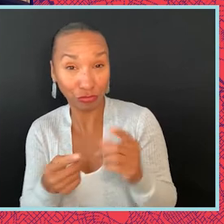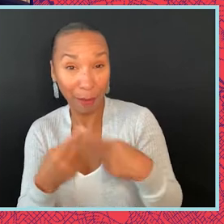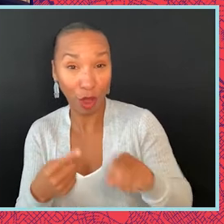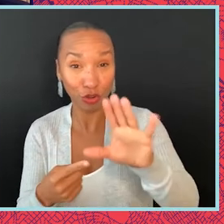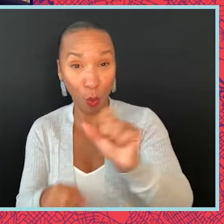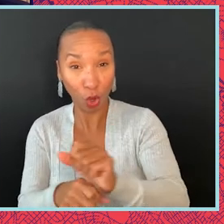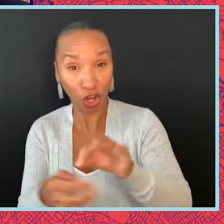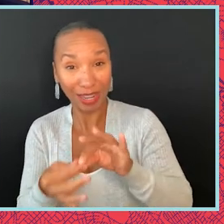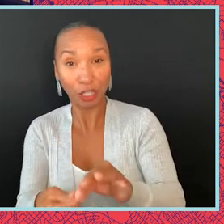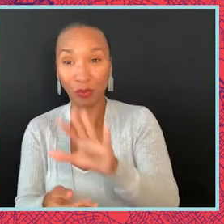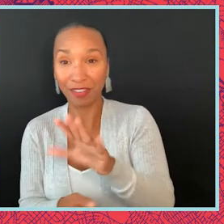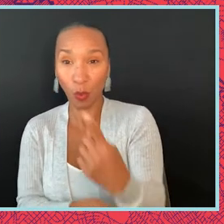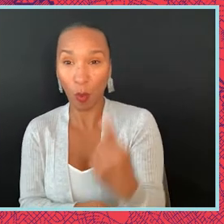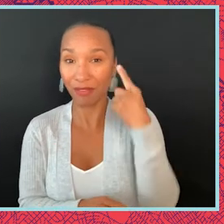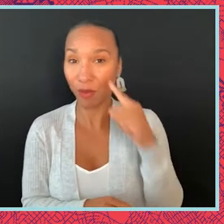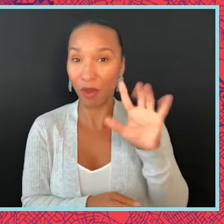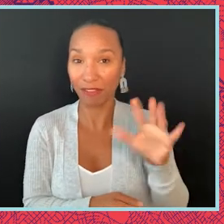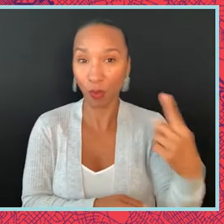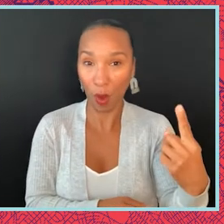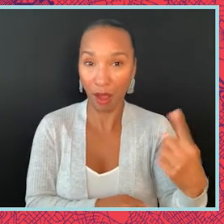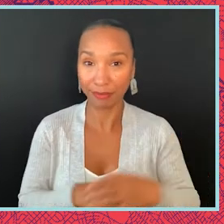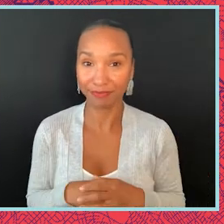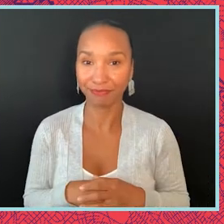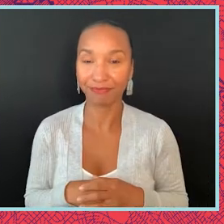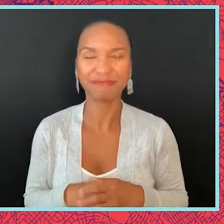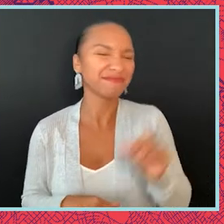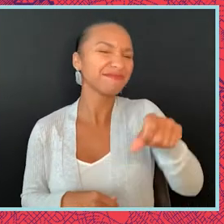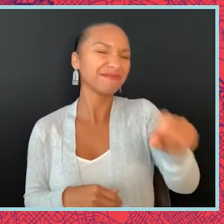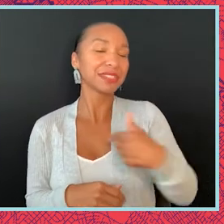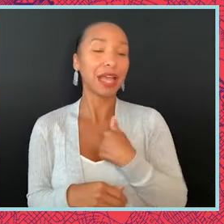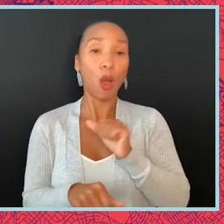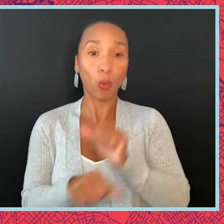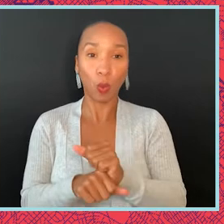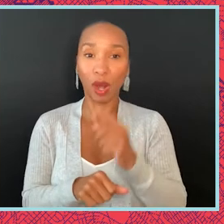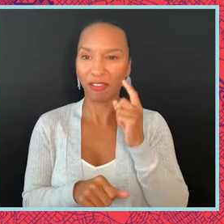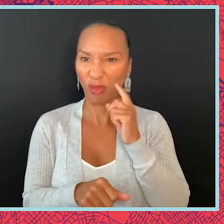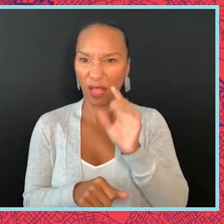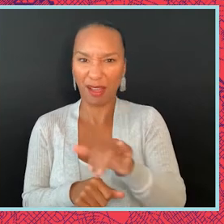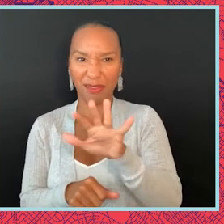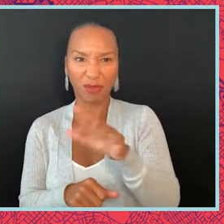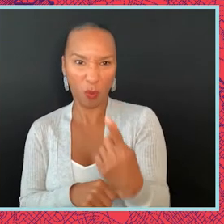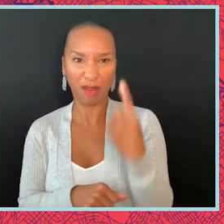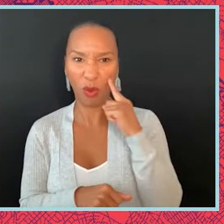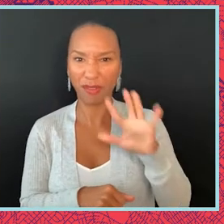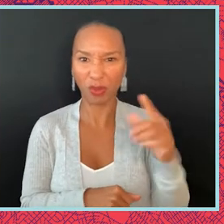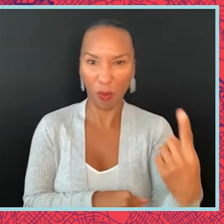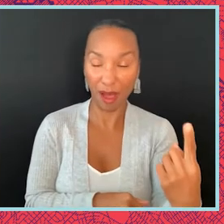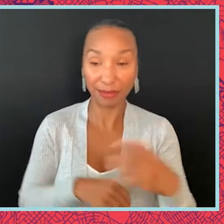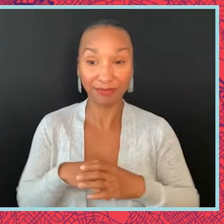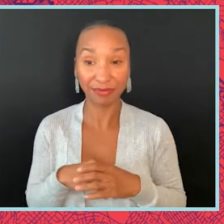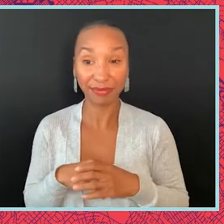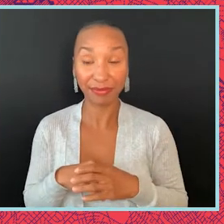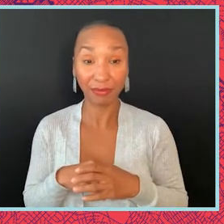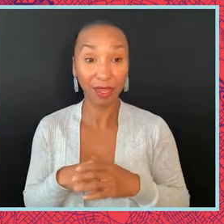51 for 51? But I mean, I work with 51 for 51. We know the only thing standing between more than 700,000